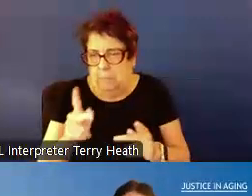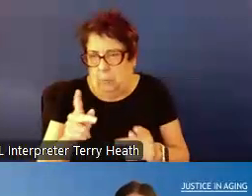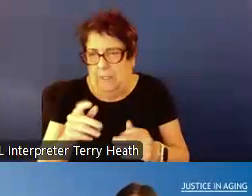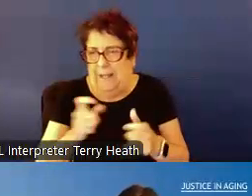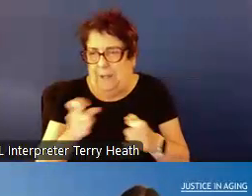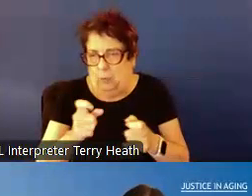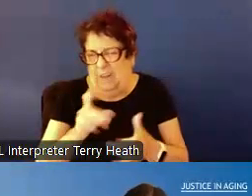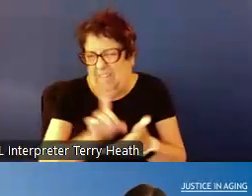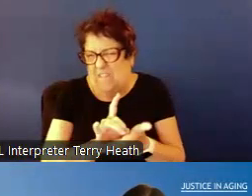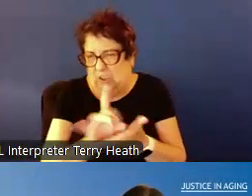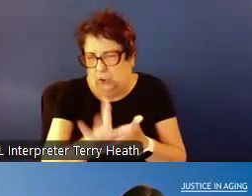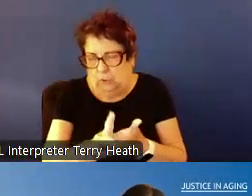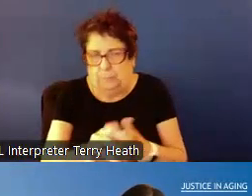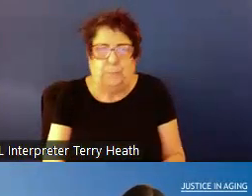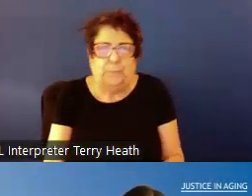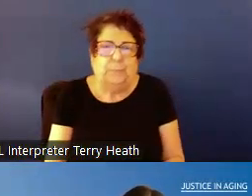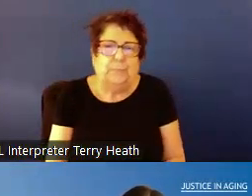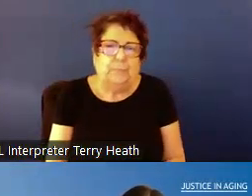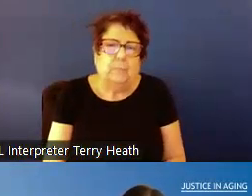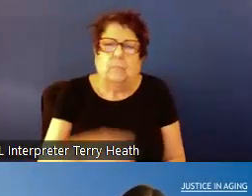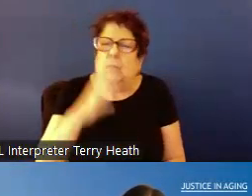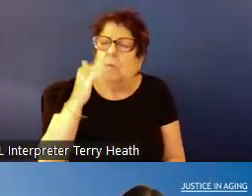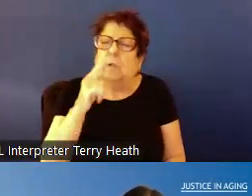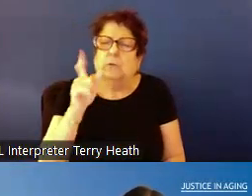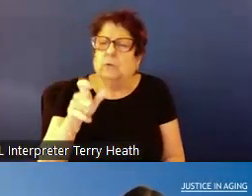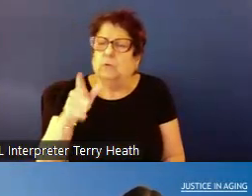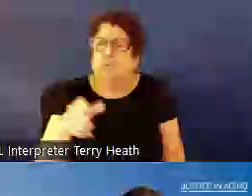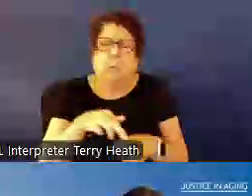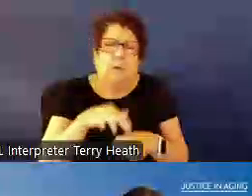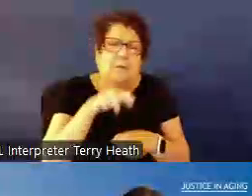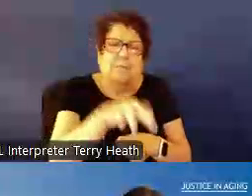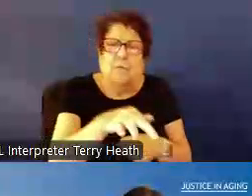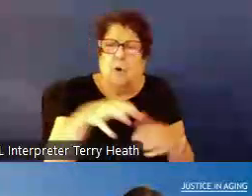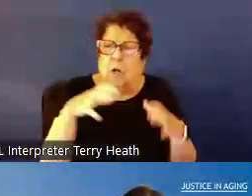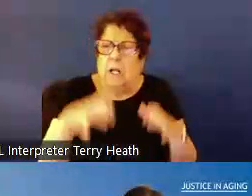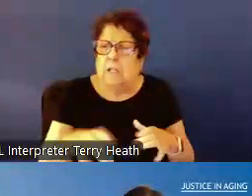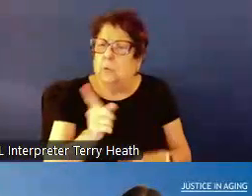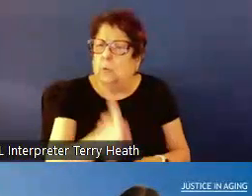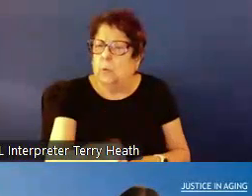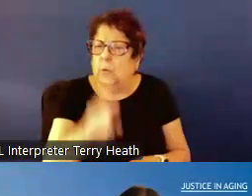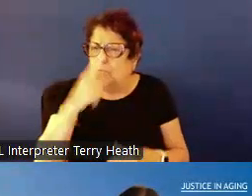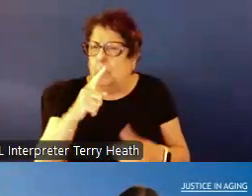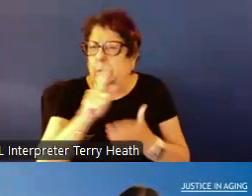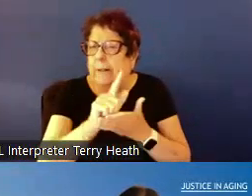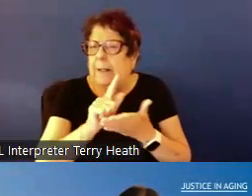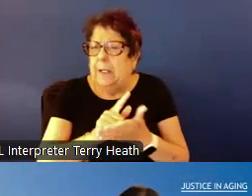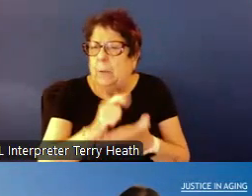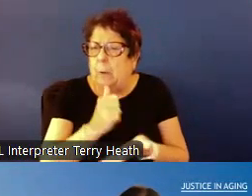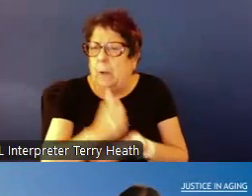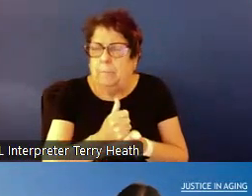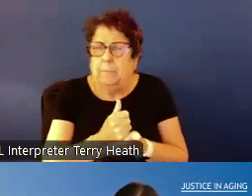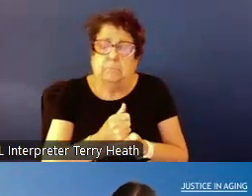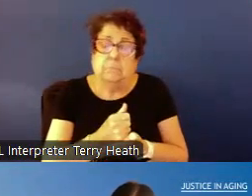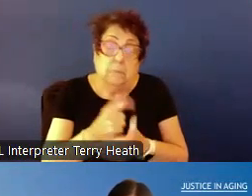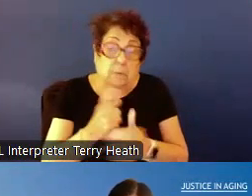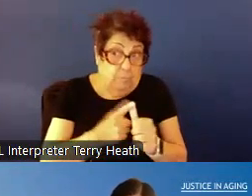So why should you refer clients for legal help? First, I wanted to note that landlords, they